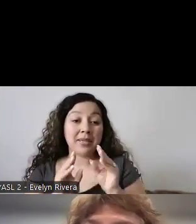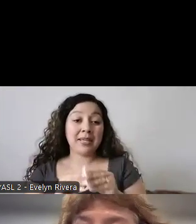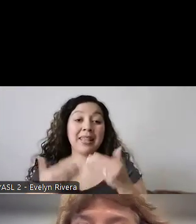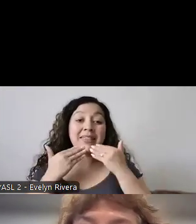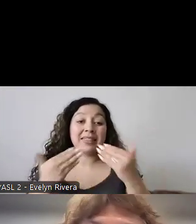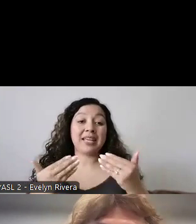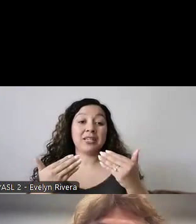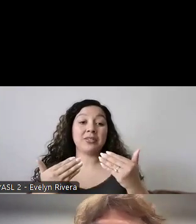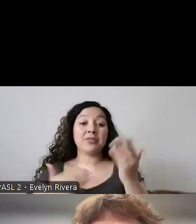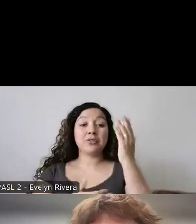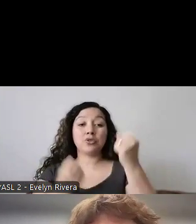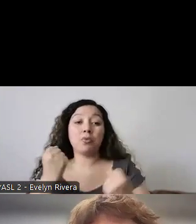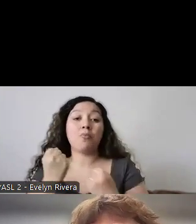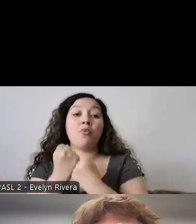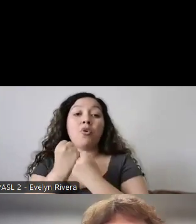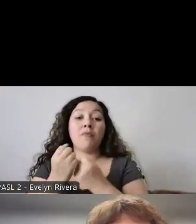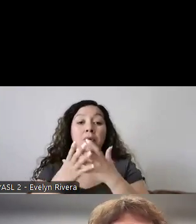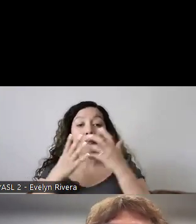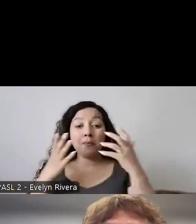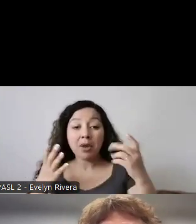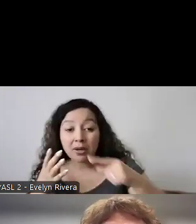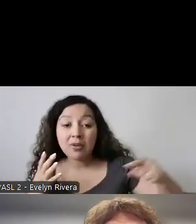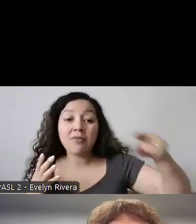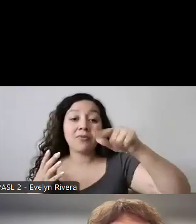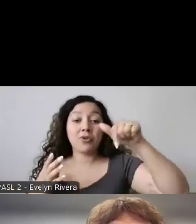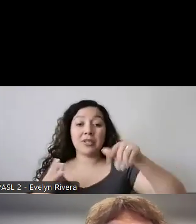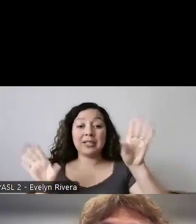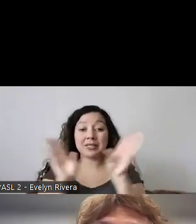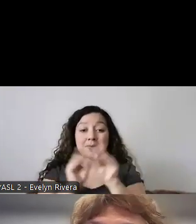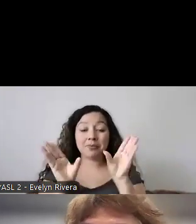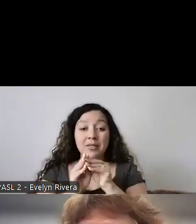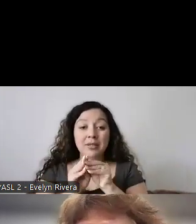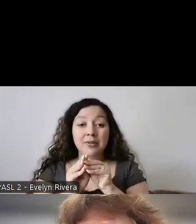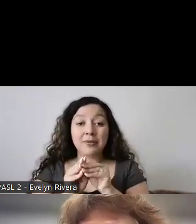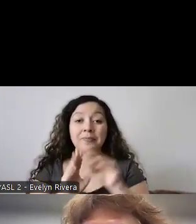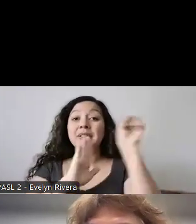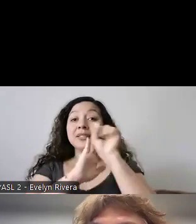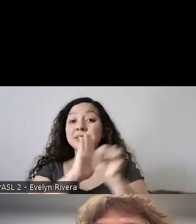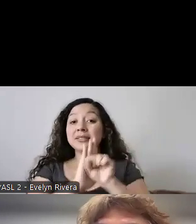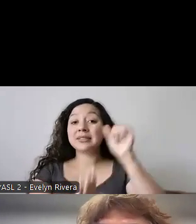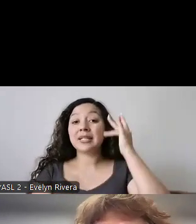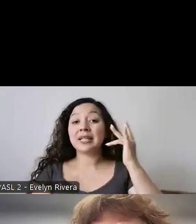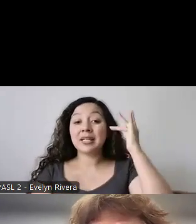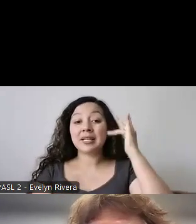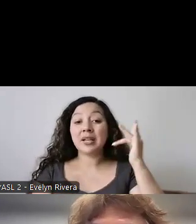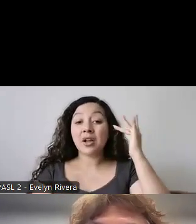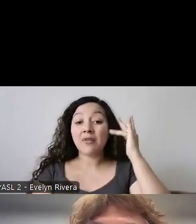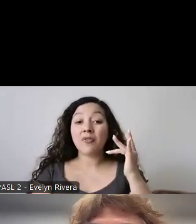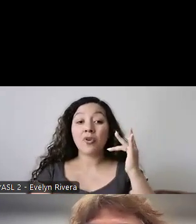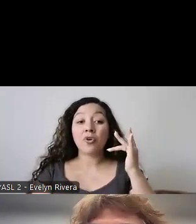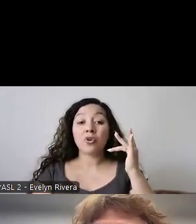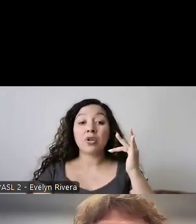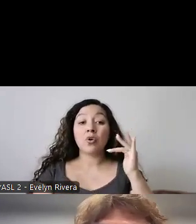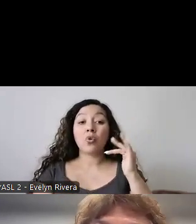of many of you in this meeting, the state of California is one of the leaders